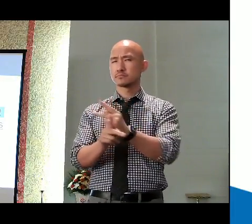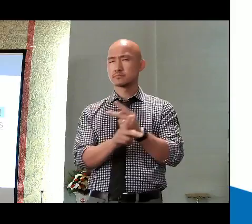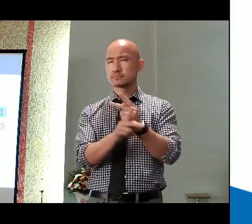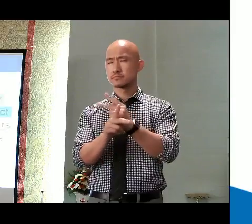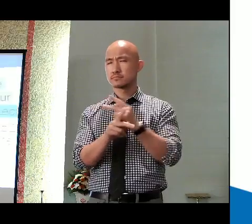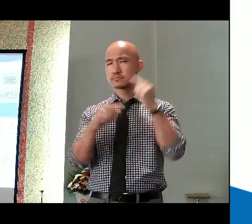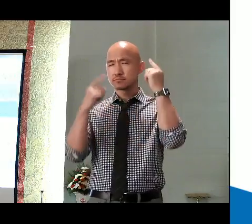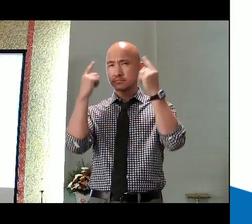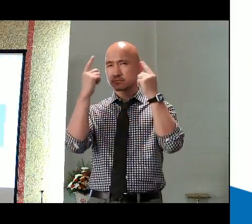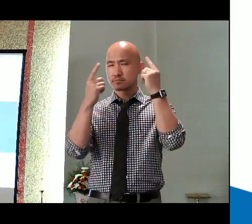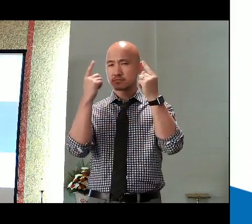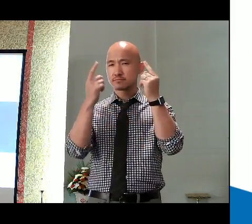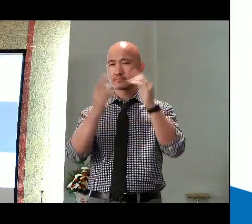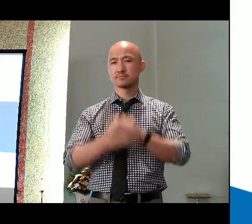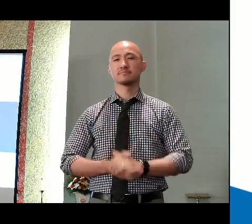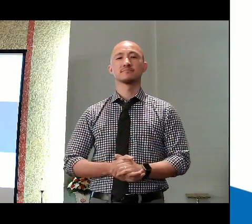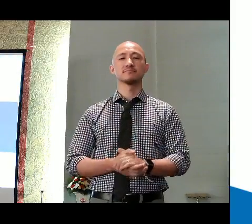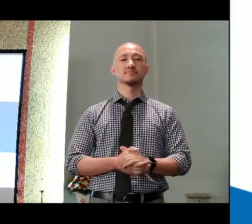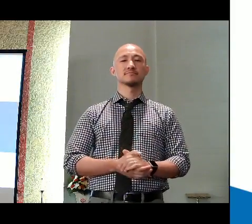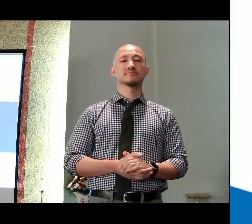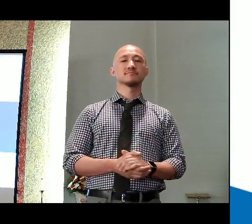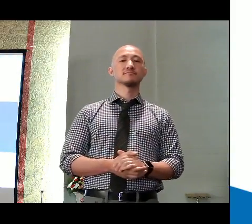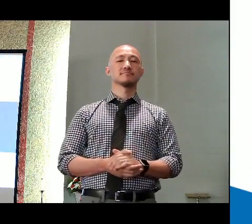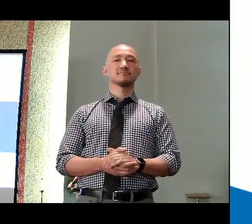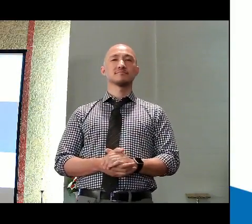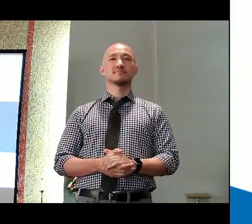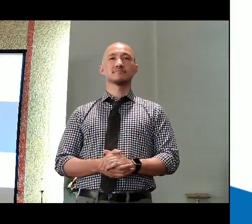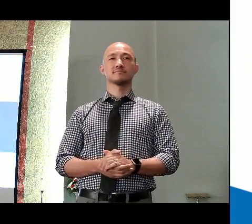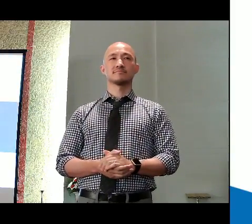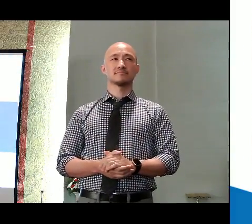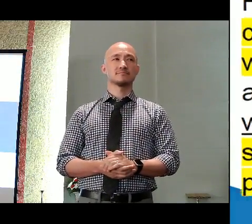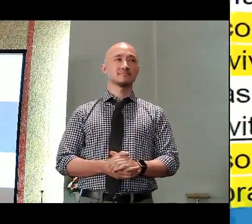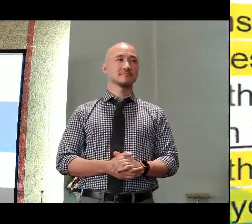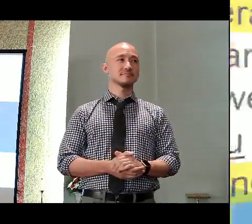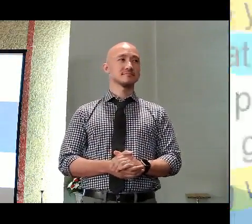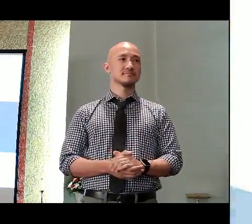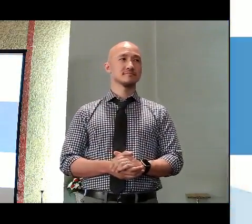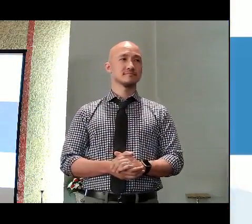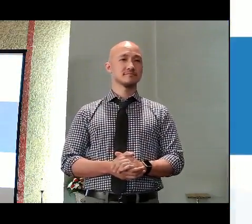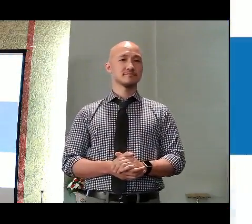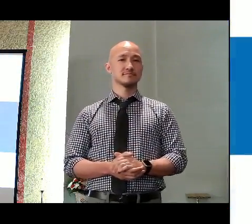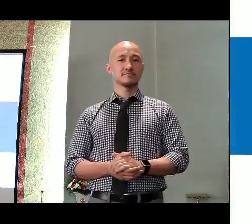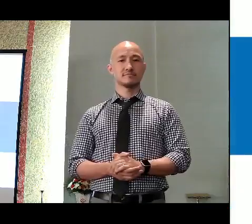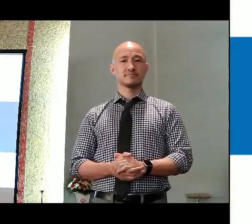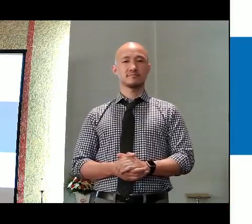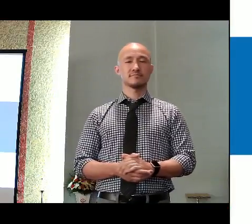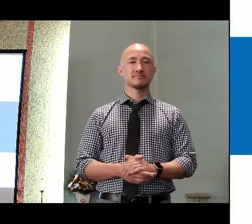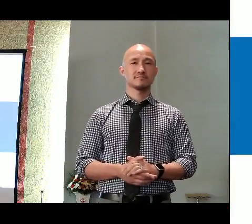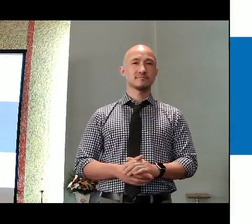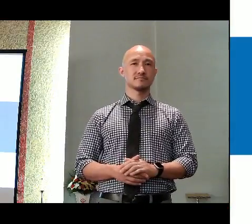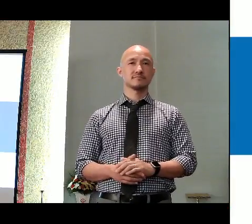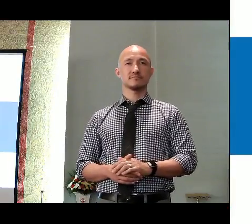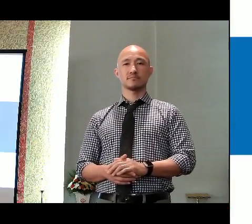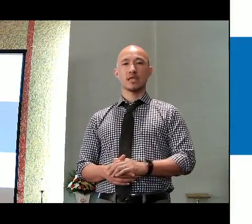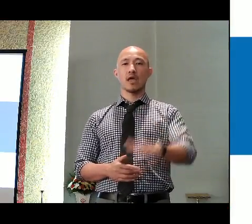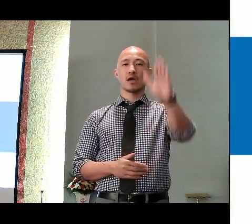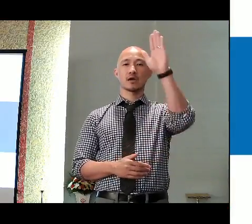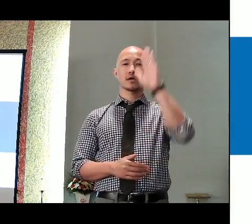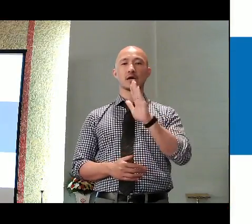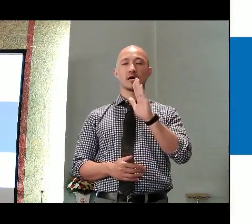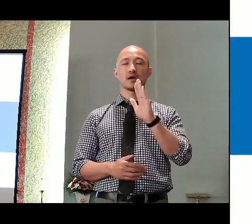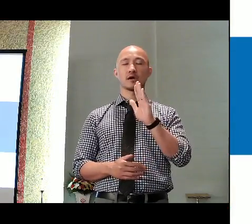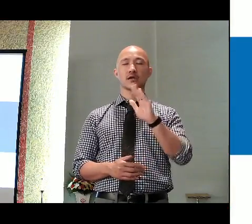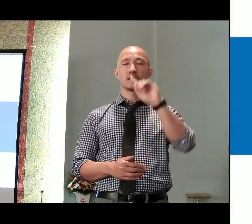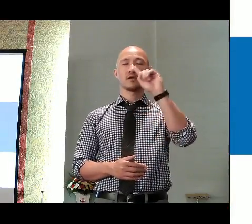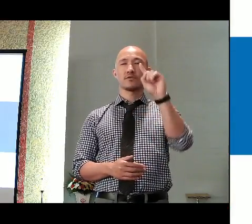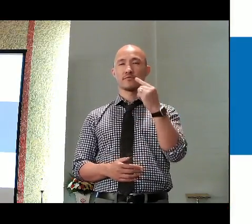as the NIV states here, is to be understanding. God wants you to live in